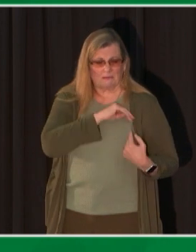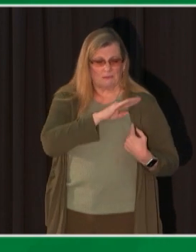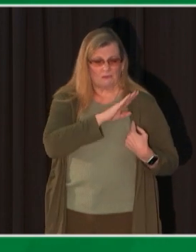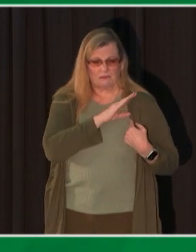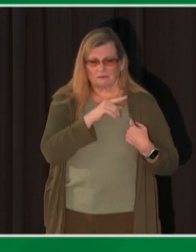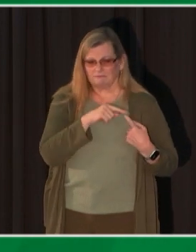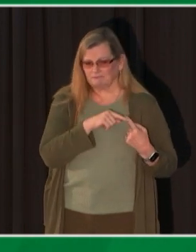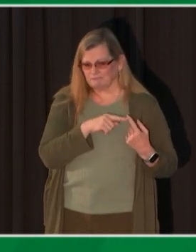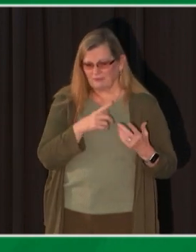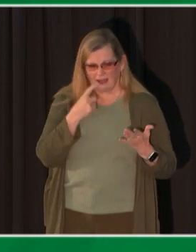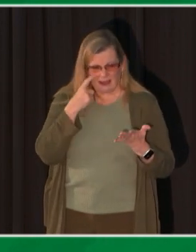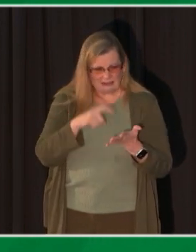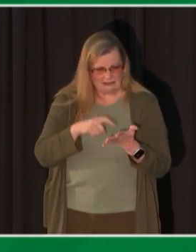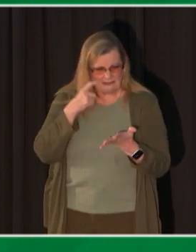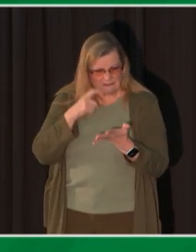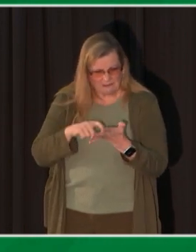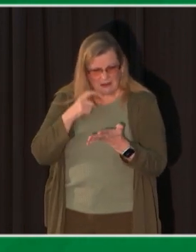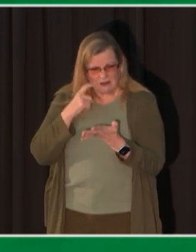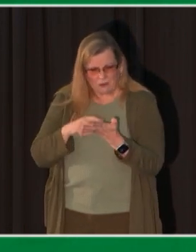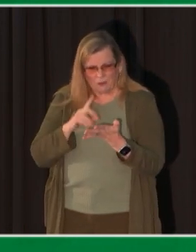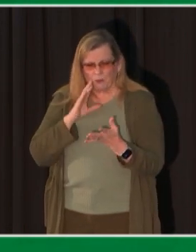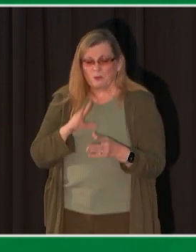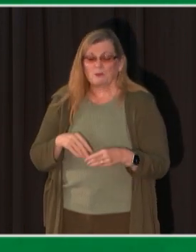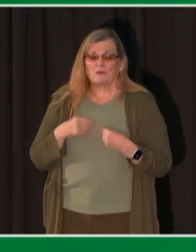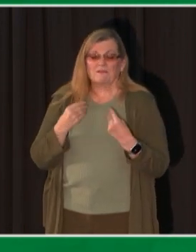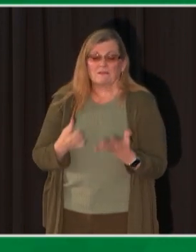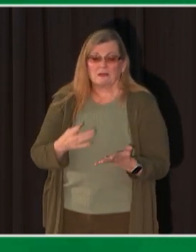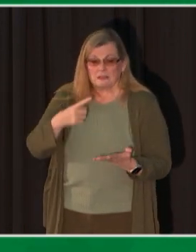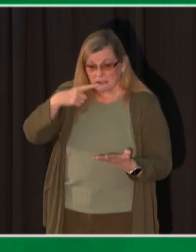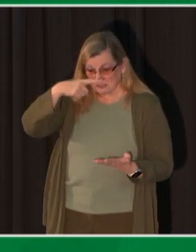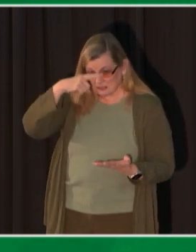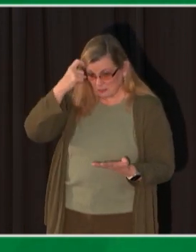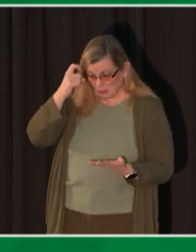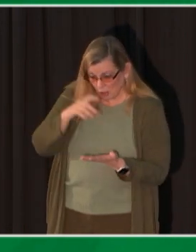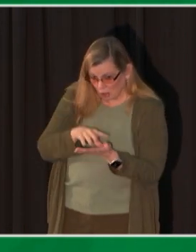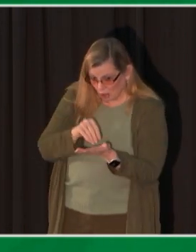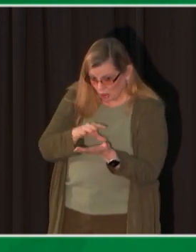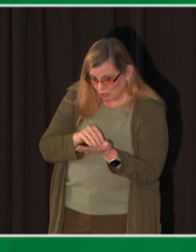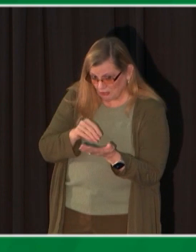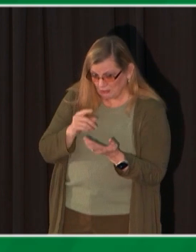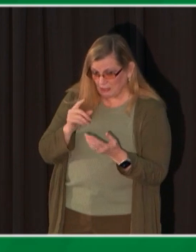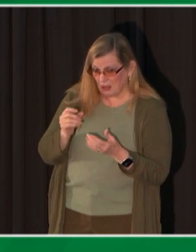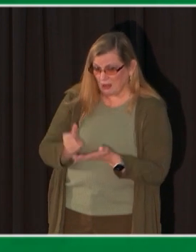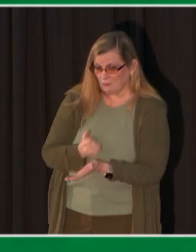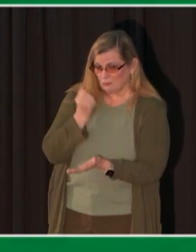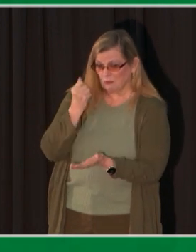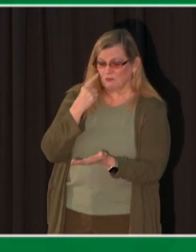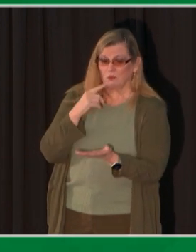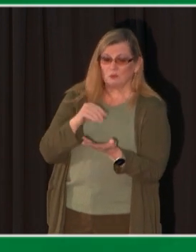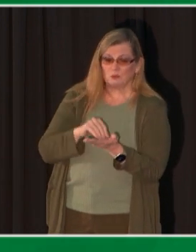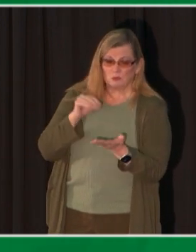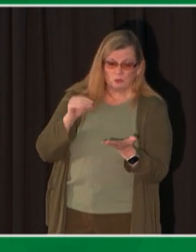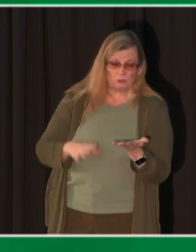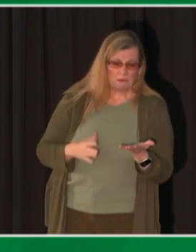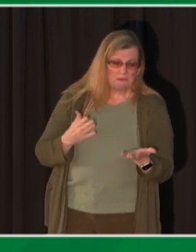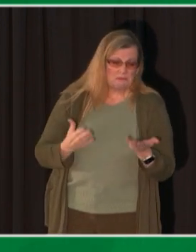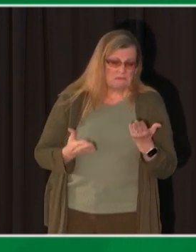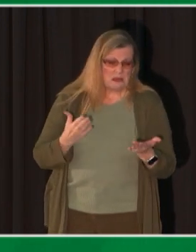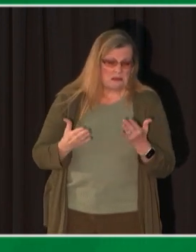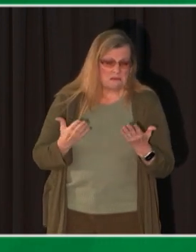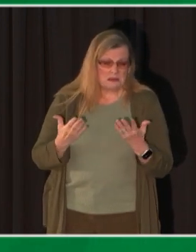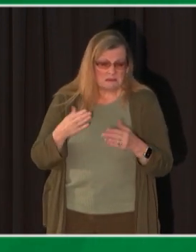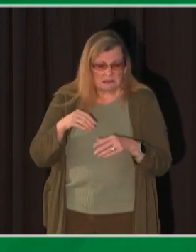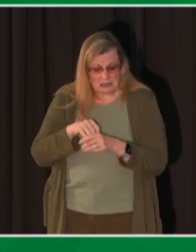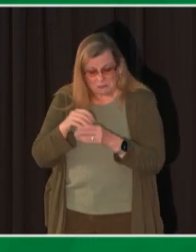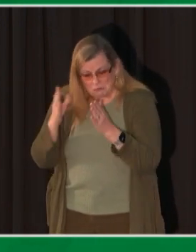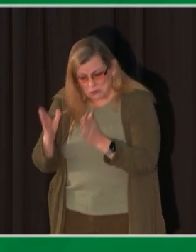provide summer learning opportunities for students, either at home or in person, and we'll provide more